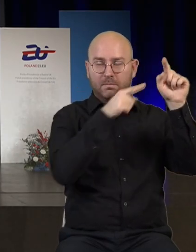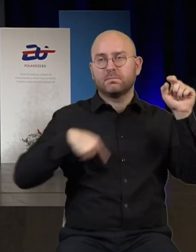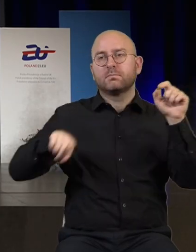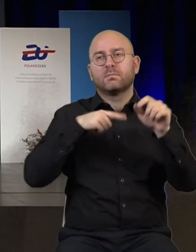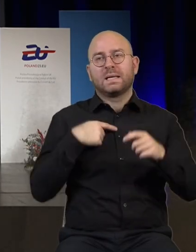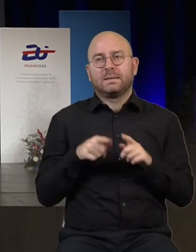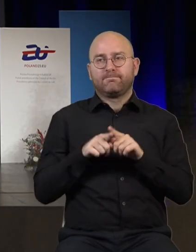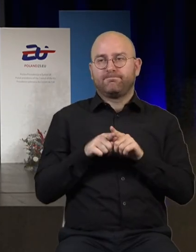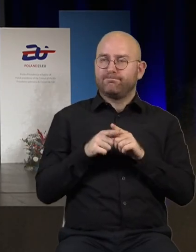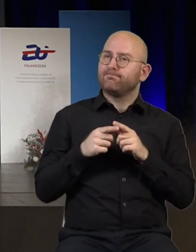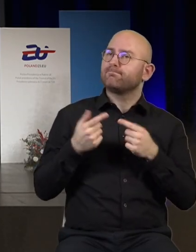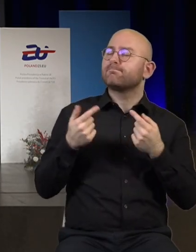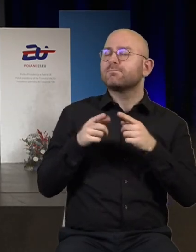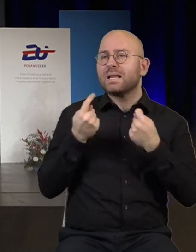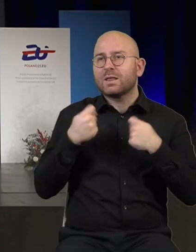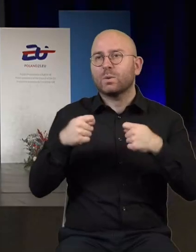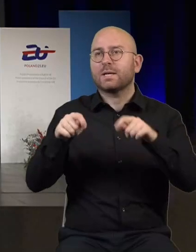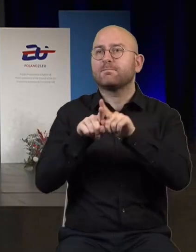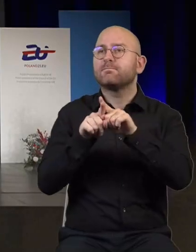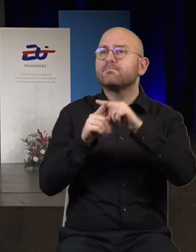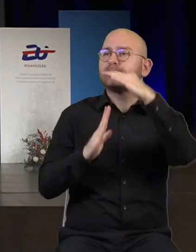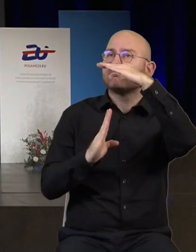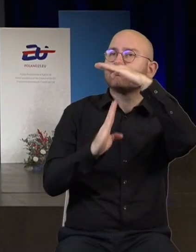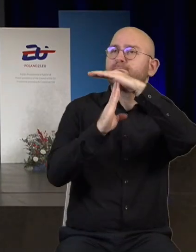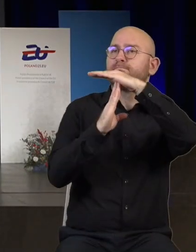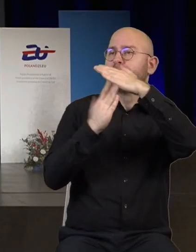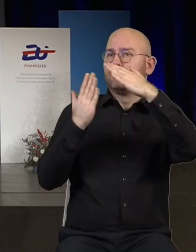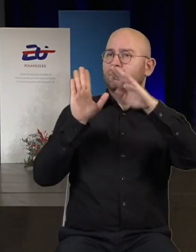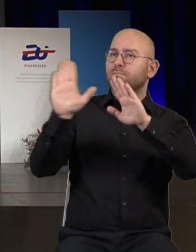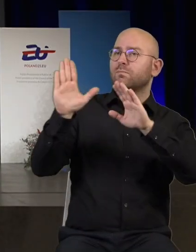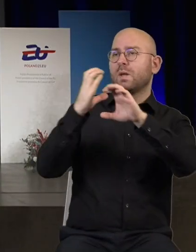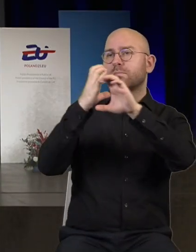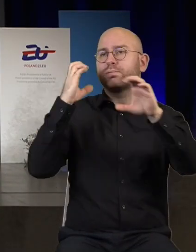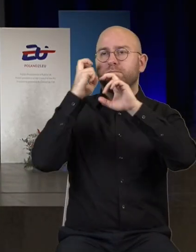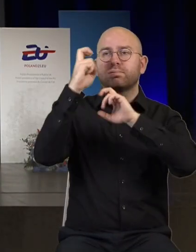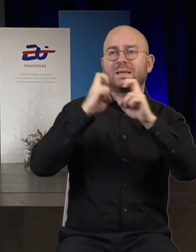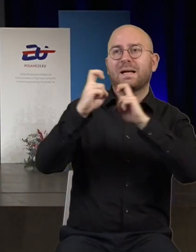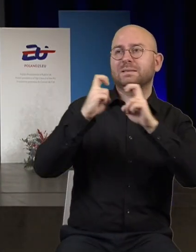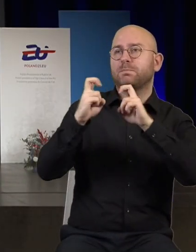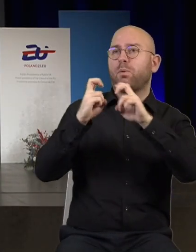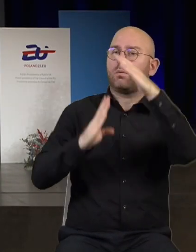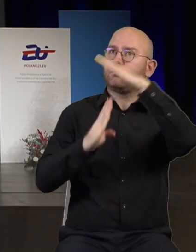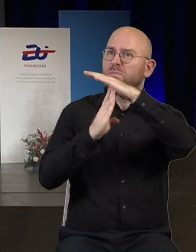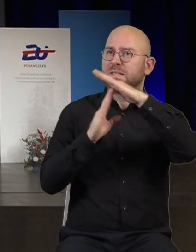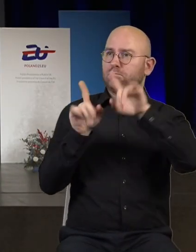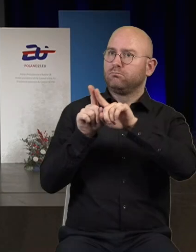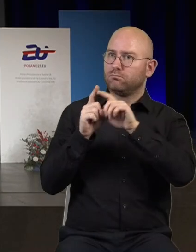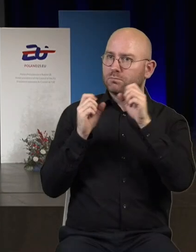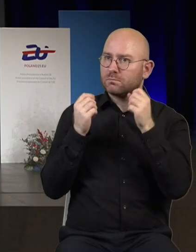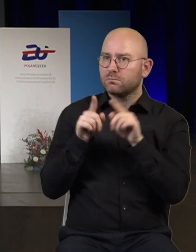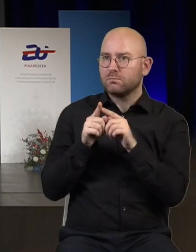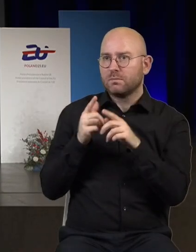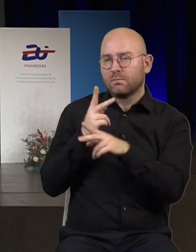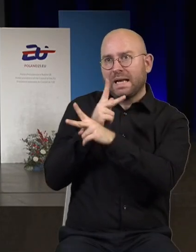vehicles. And concretely, the buses used on the territory of the cities, in the urban territory